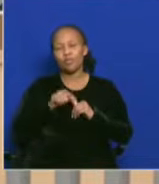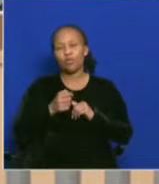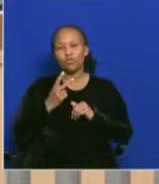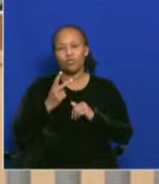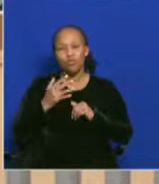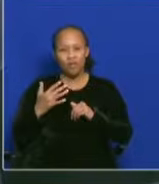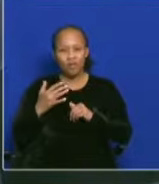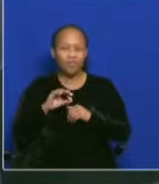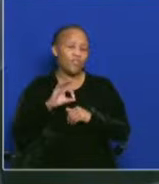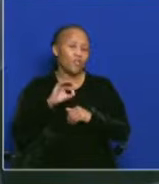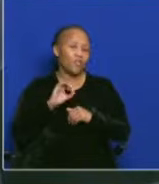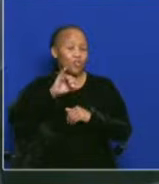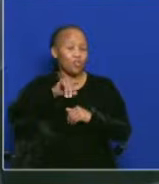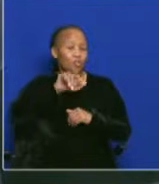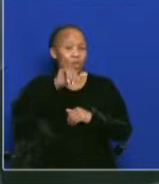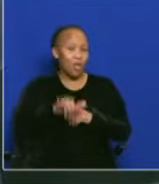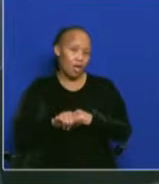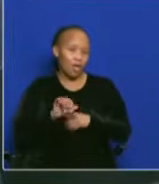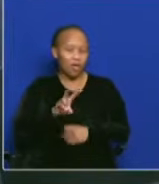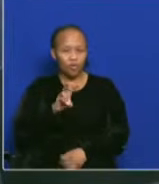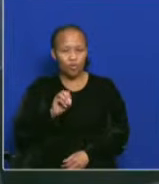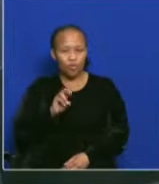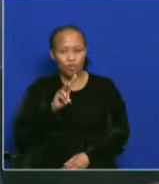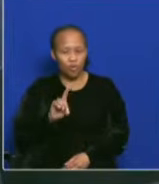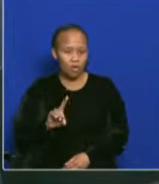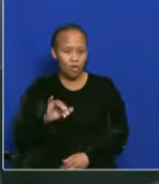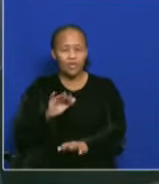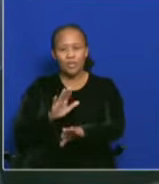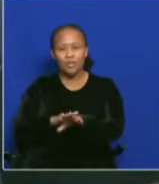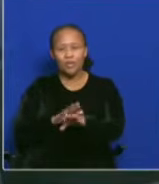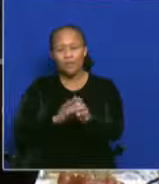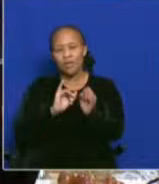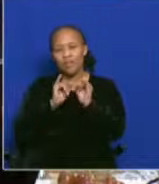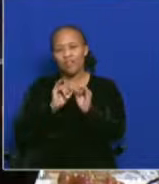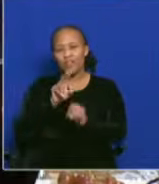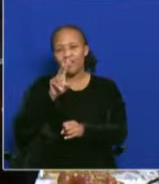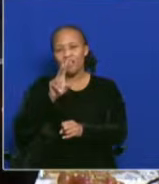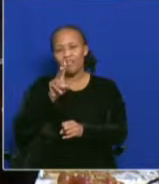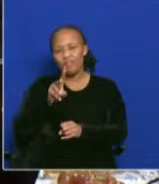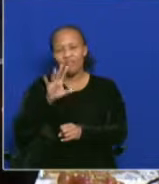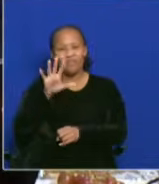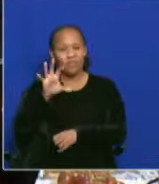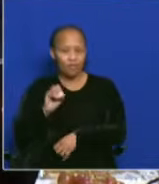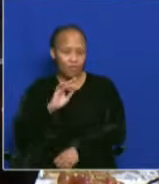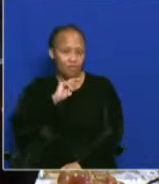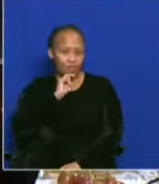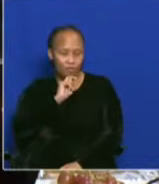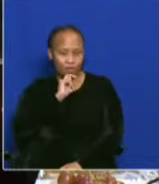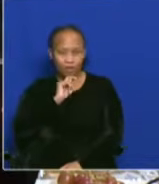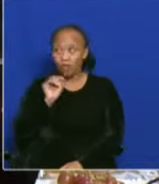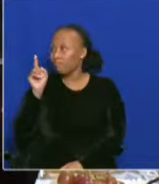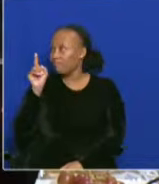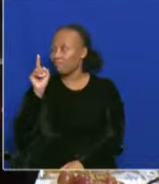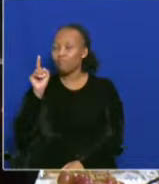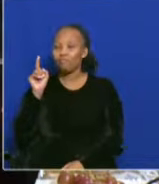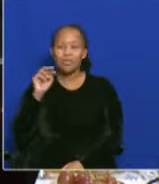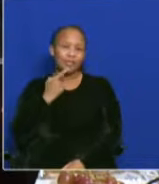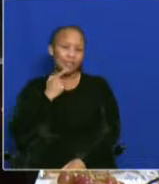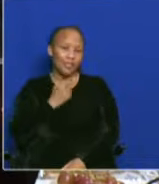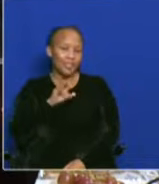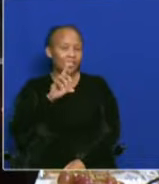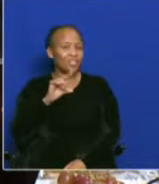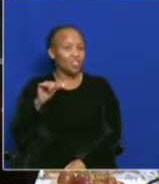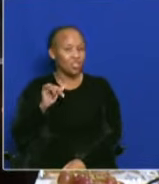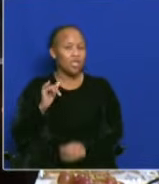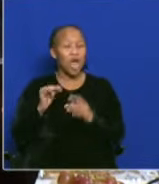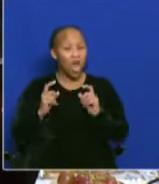2021. It's at 11:50 a.m. General Khan says, DG just called an urgent meeting now at 2